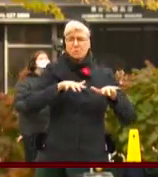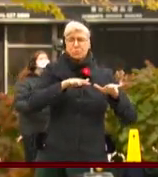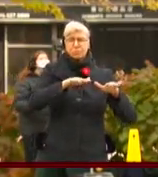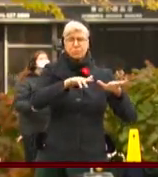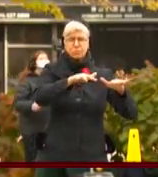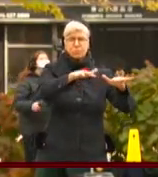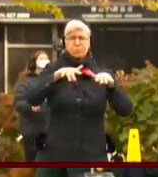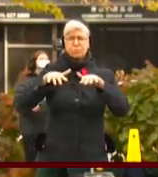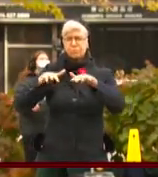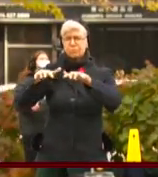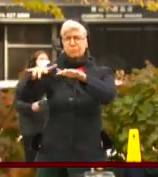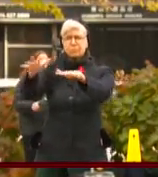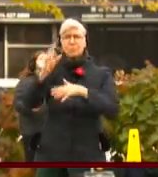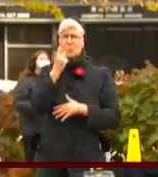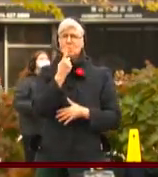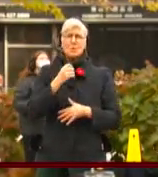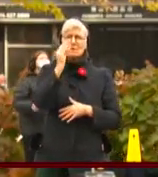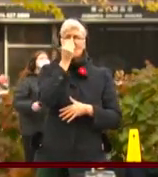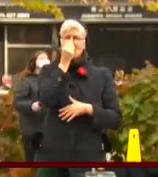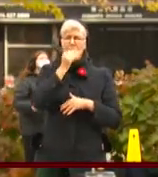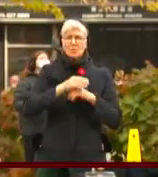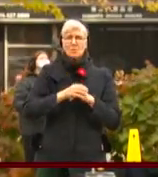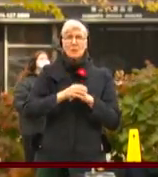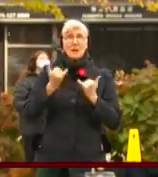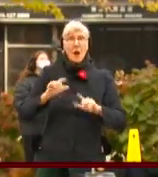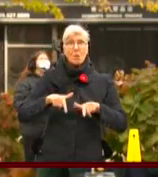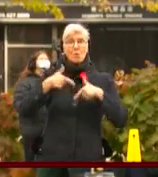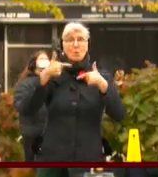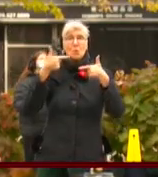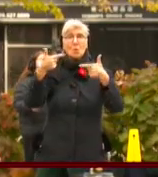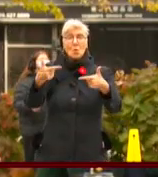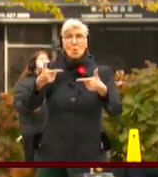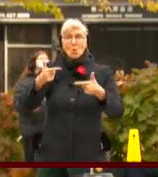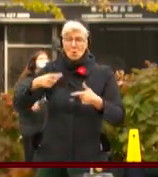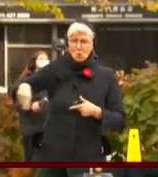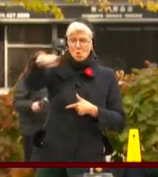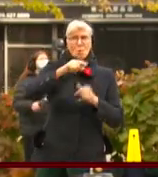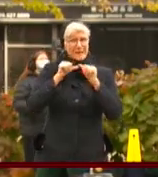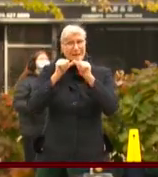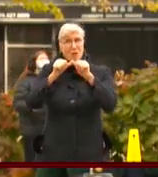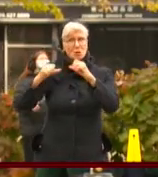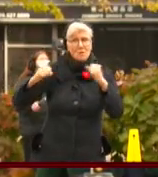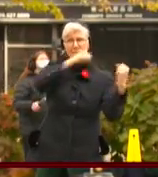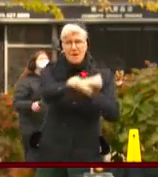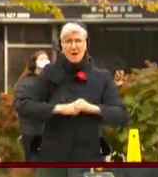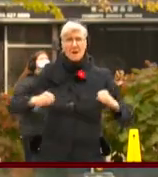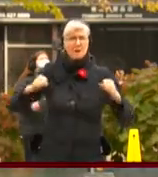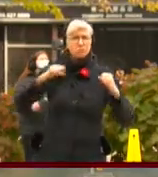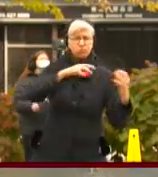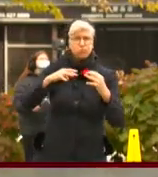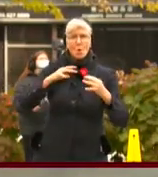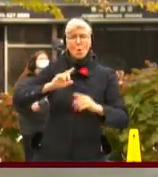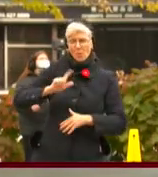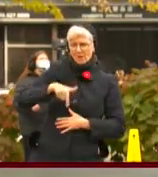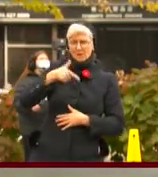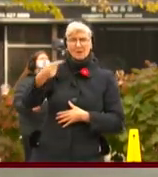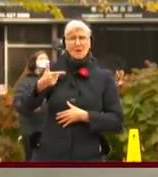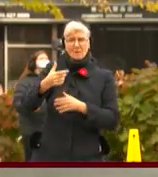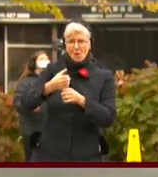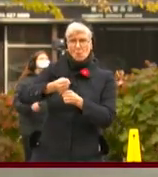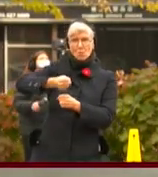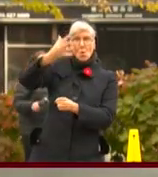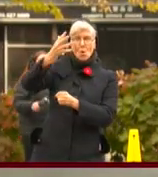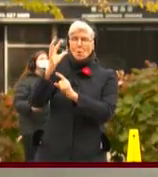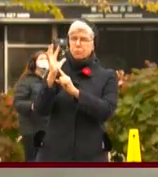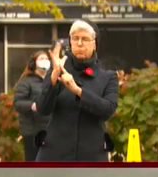Take up our quarrel with the foe. To you from failing hands we throw the torch, be yours to hold it